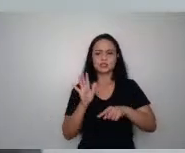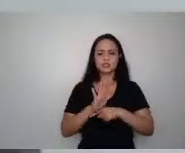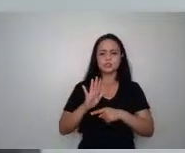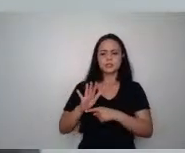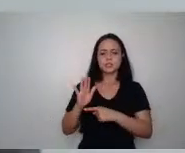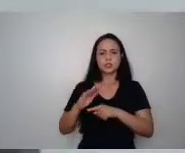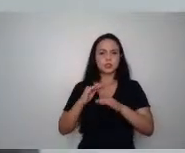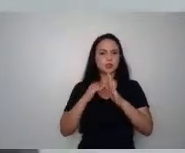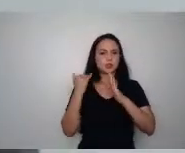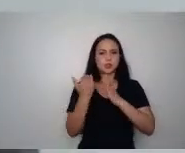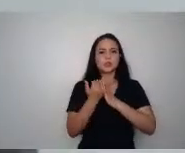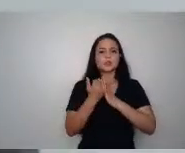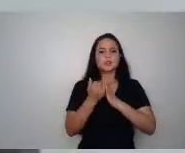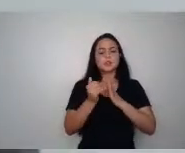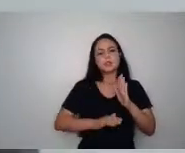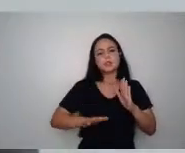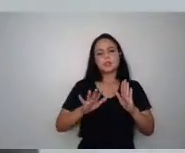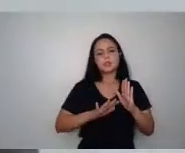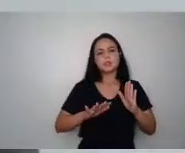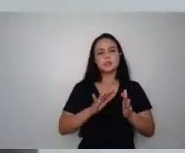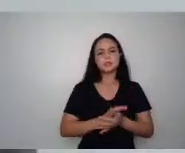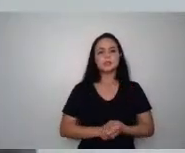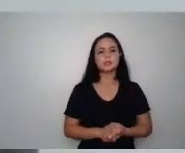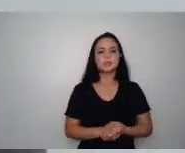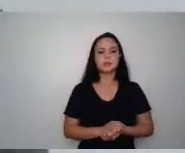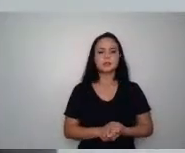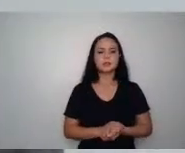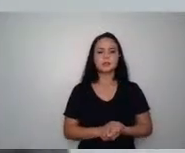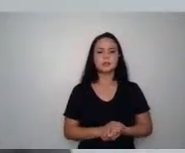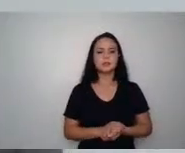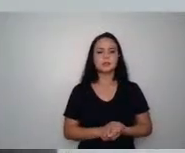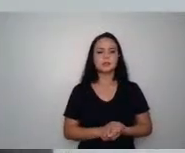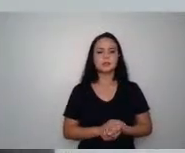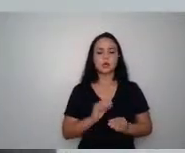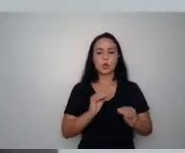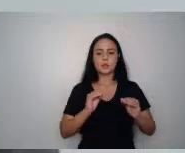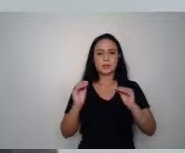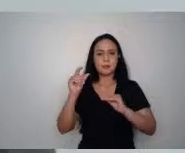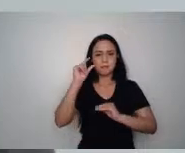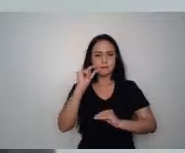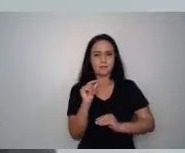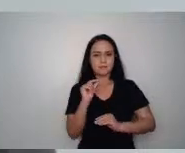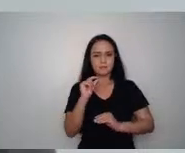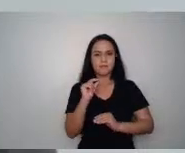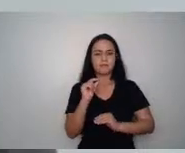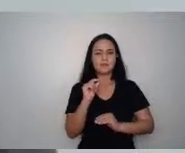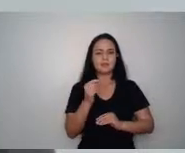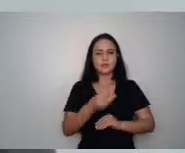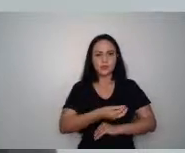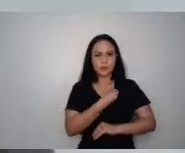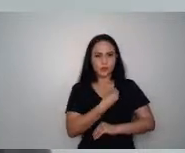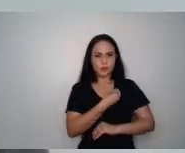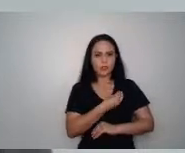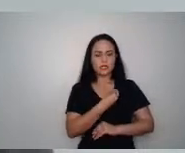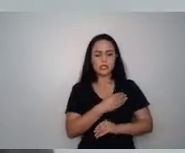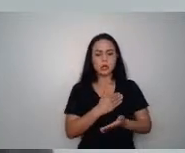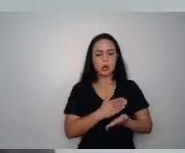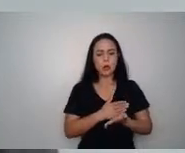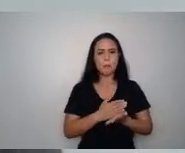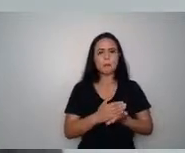wage will have to provide for all of these aspects of life and to provide the minimum